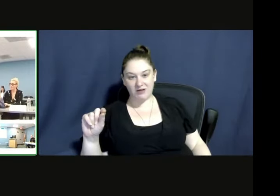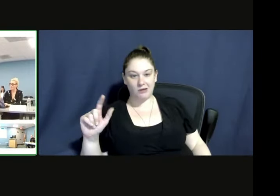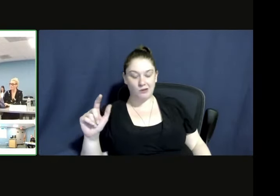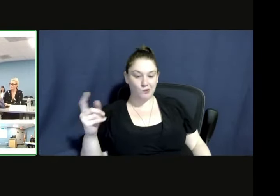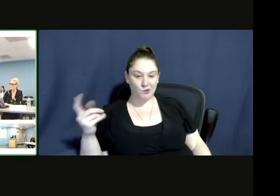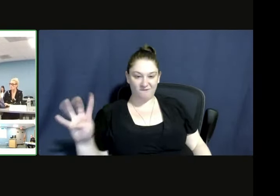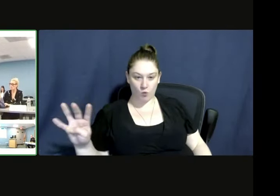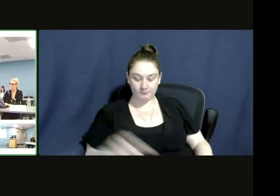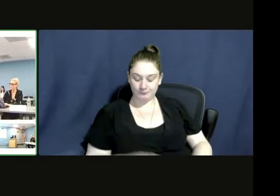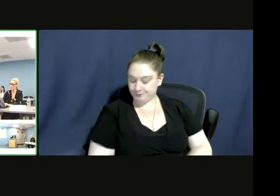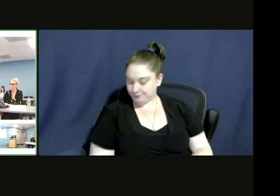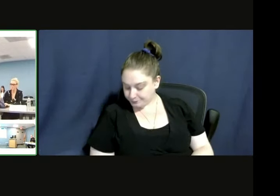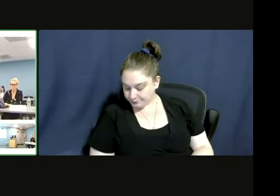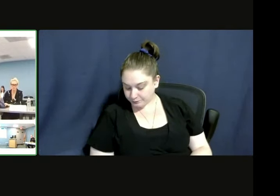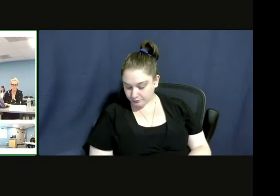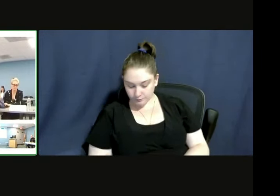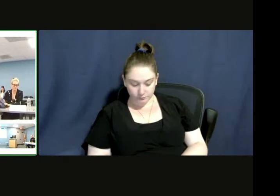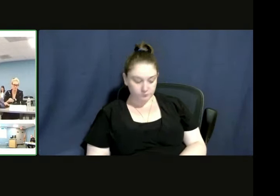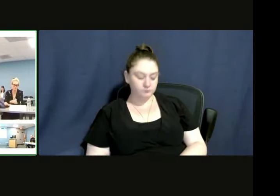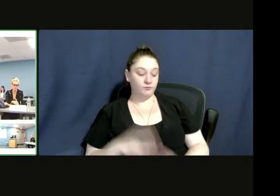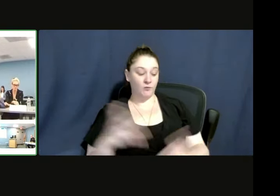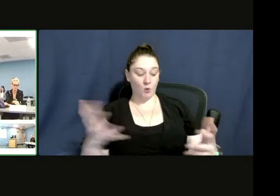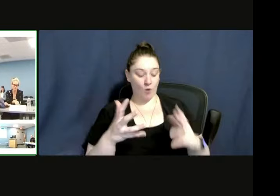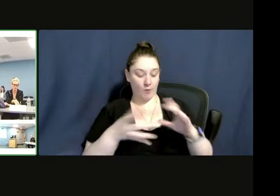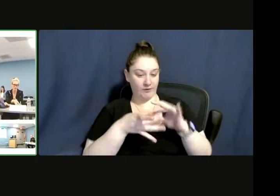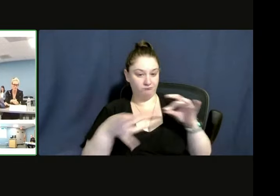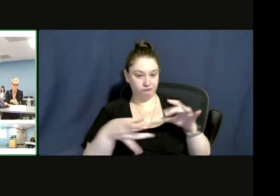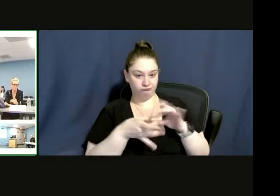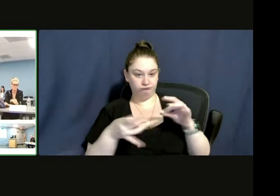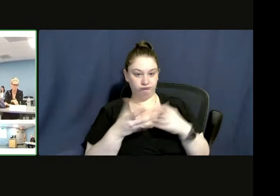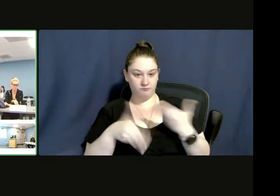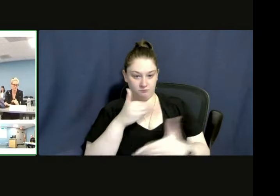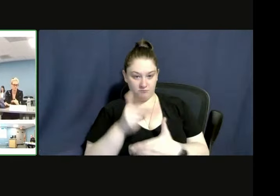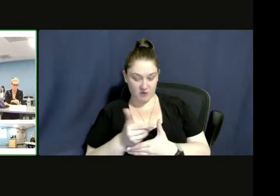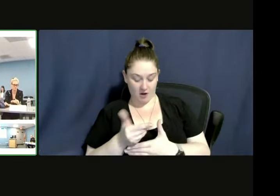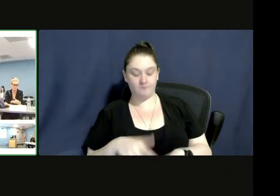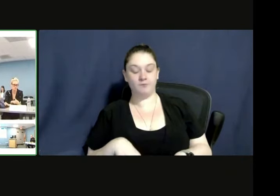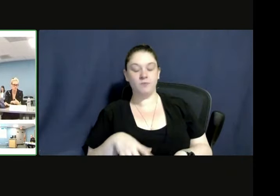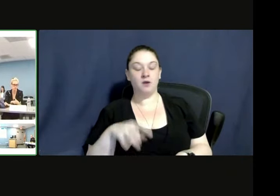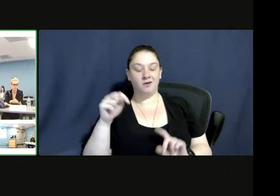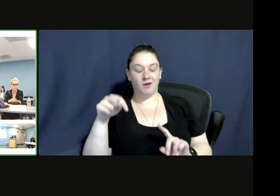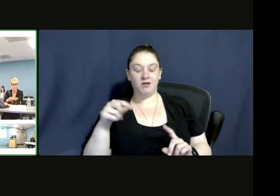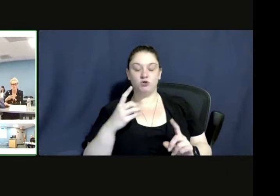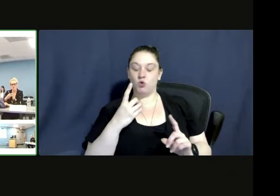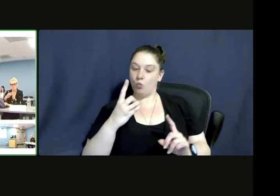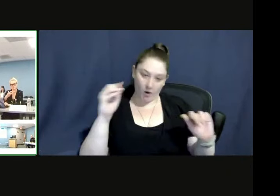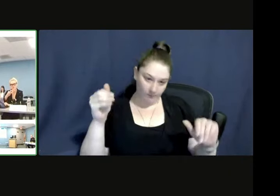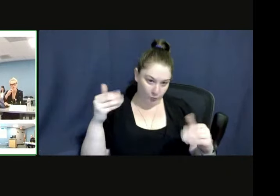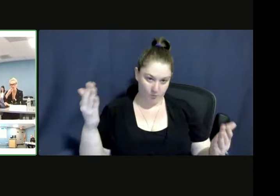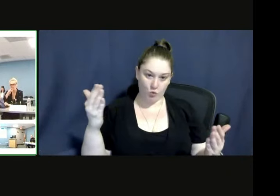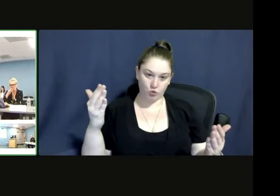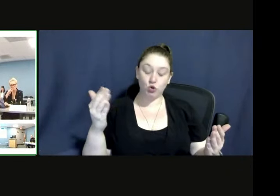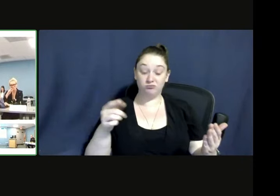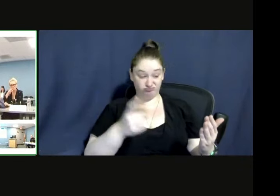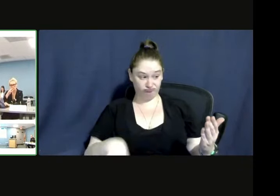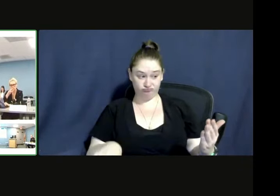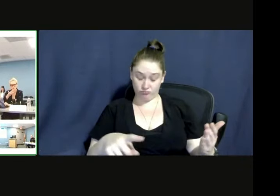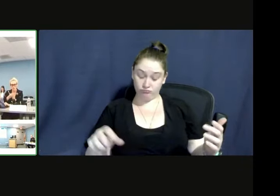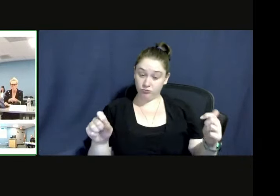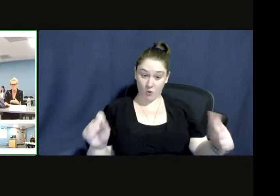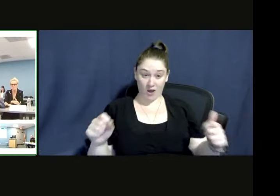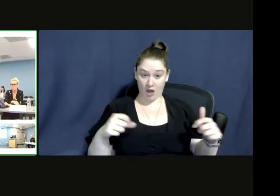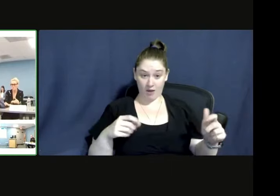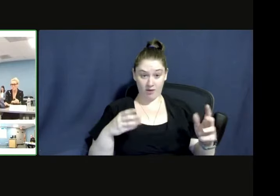What we're sharing with you this evening is a proposal or one path. City Council certainly has the ability to take